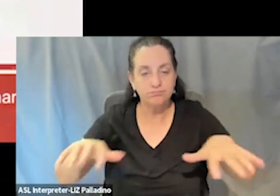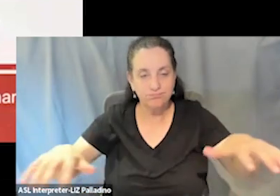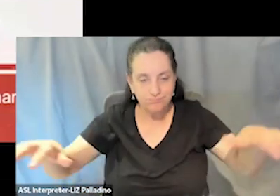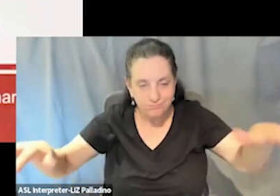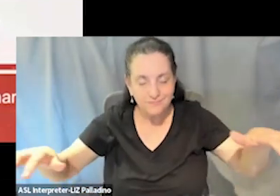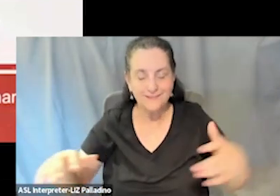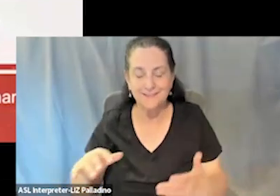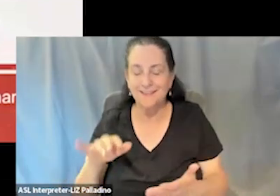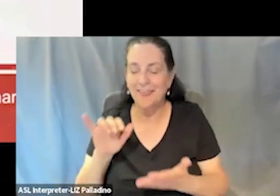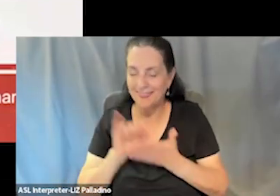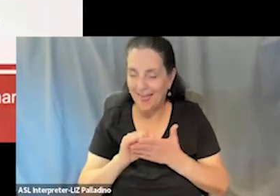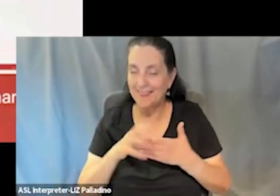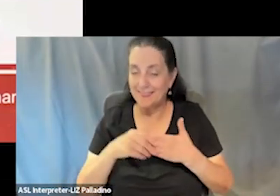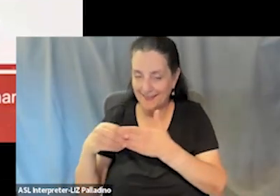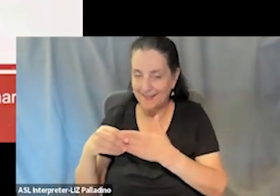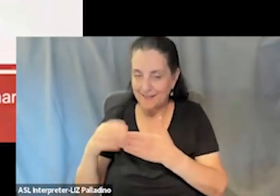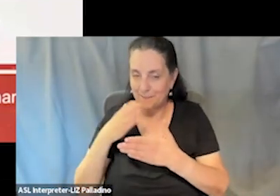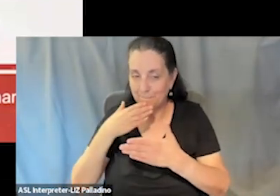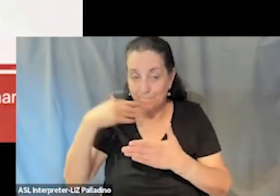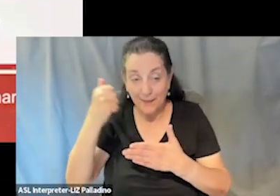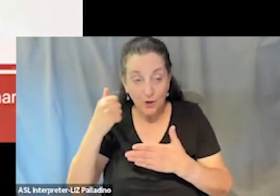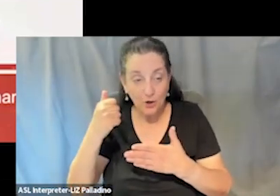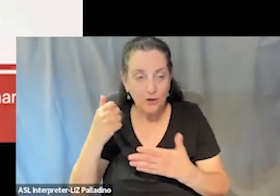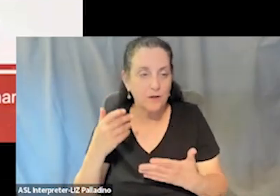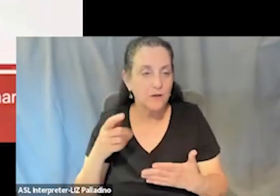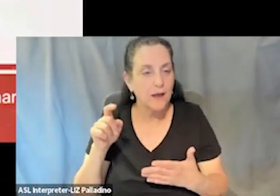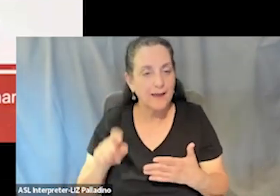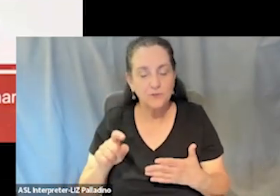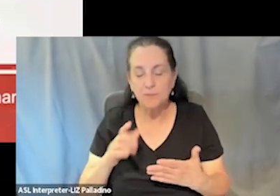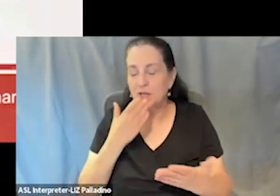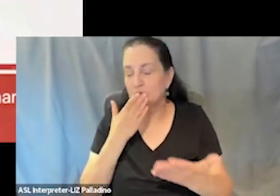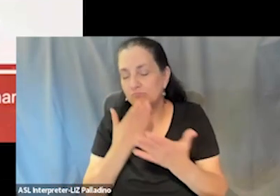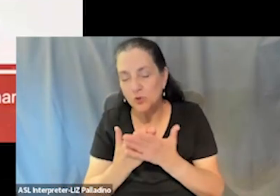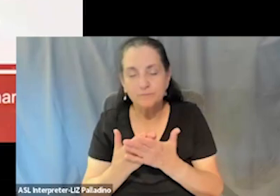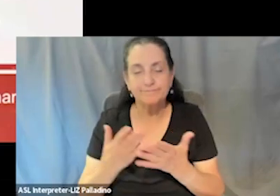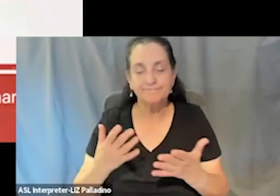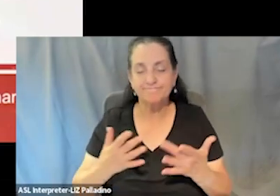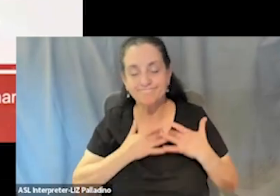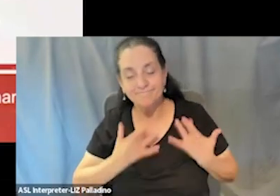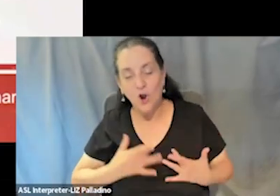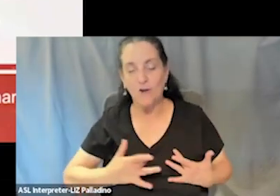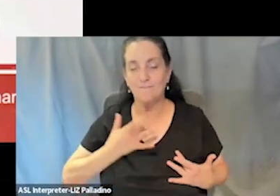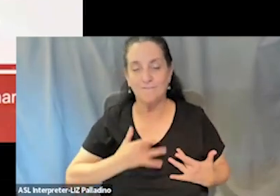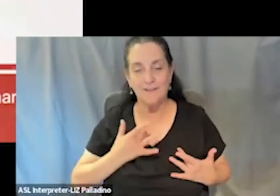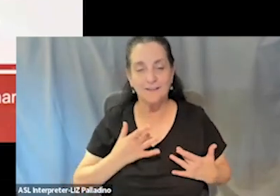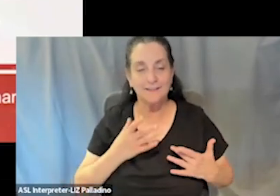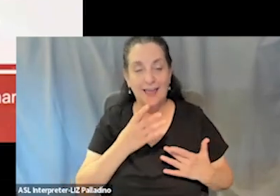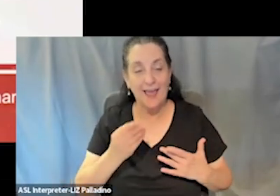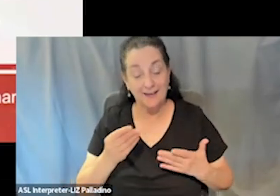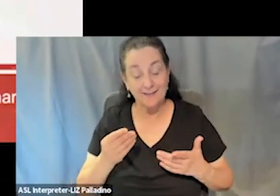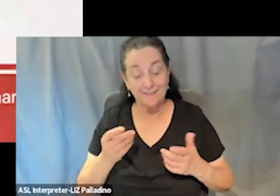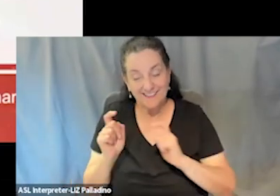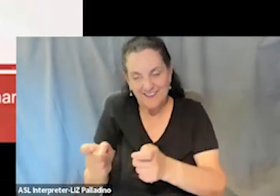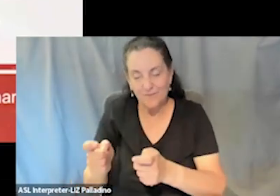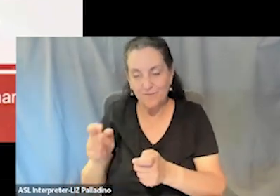lead letter should be concise, heartfelt. We usually draft them for the person, but then they can put their own spin